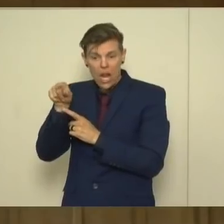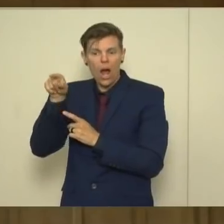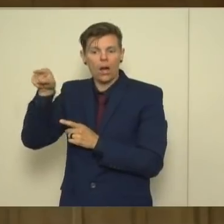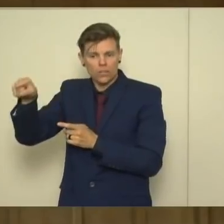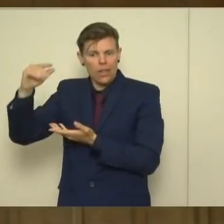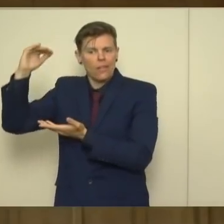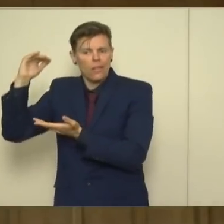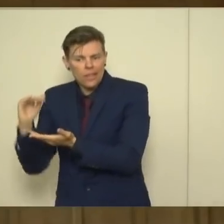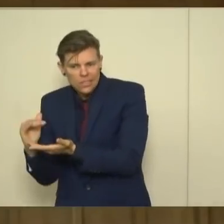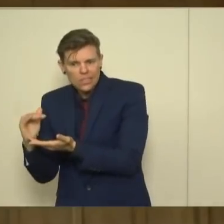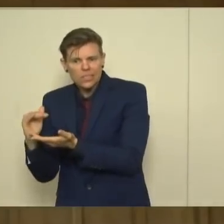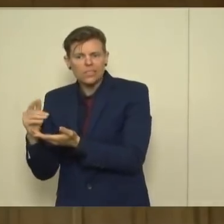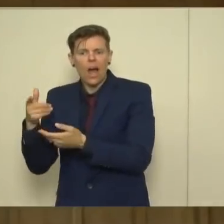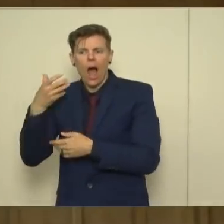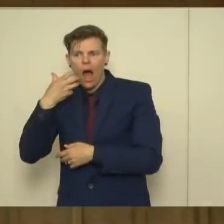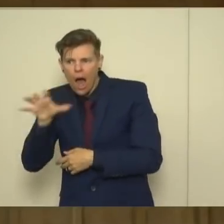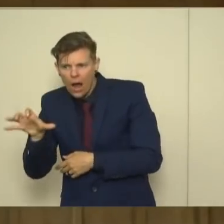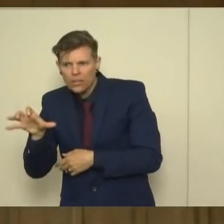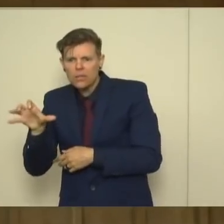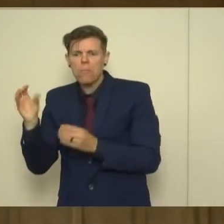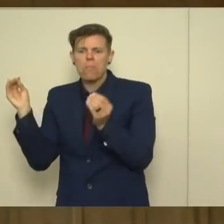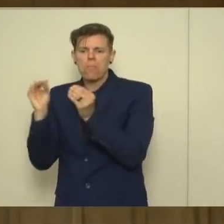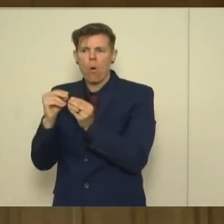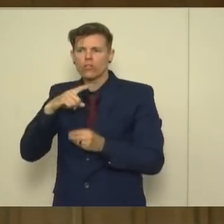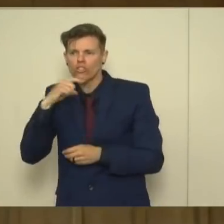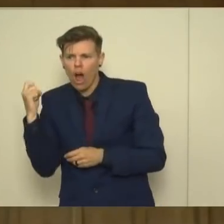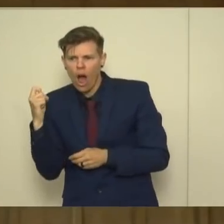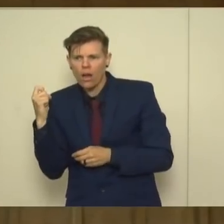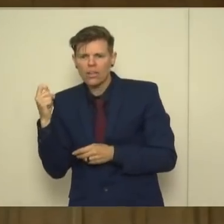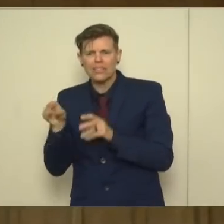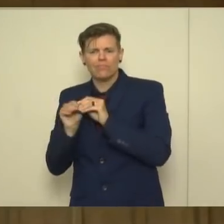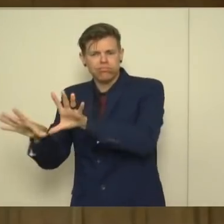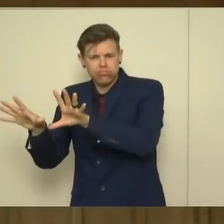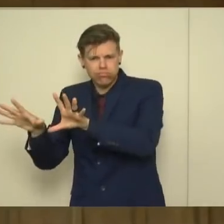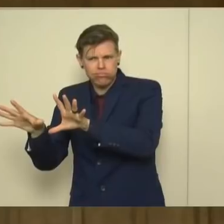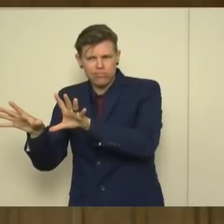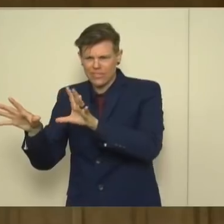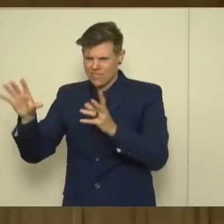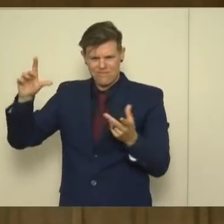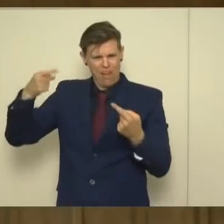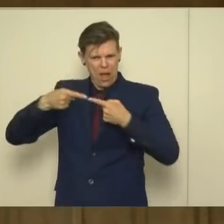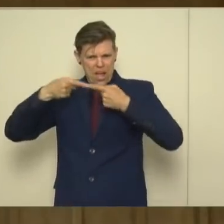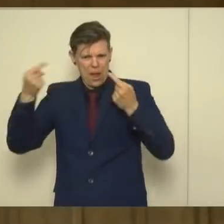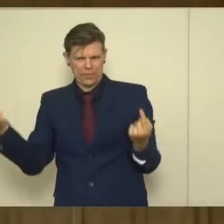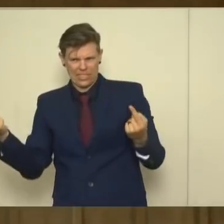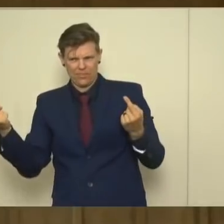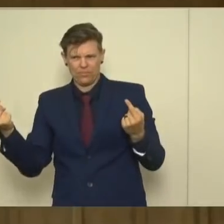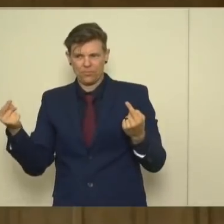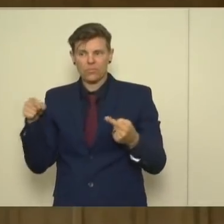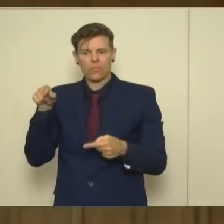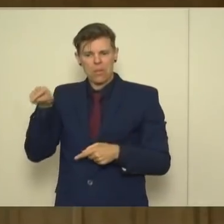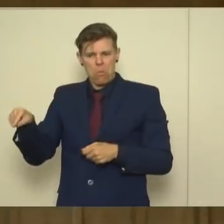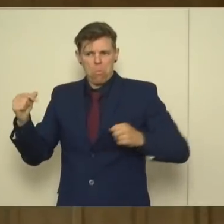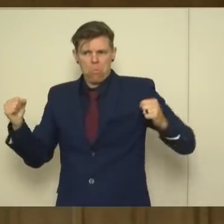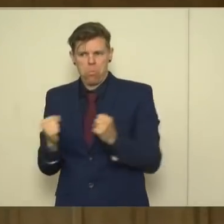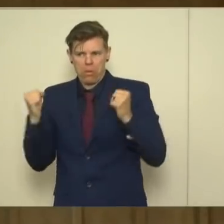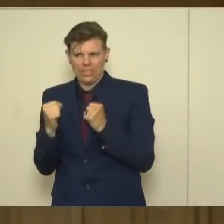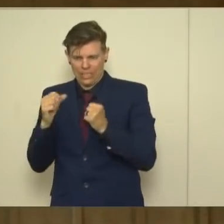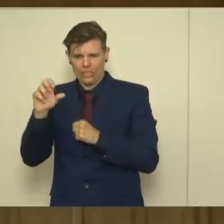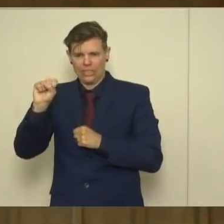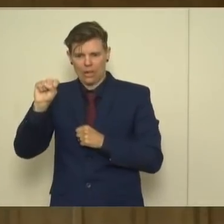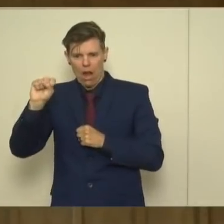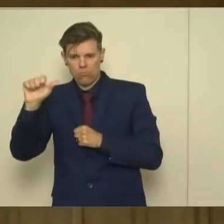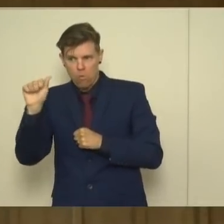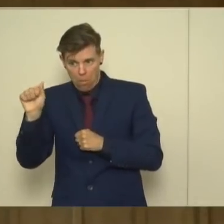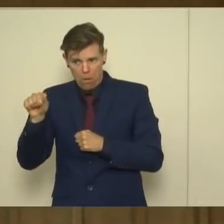the transmission. Now, I can't imagine the winter in Saudi Arabia gets very cold, but we're watching that,